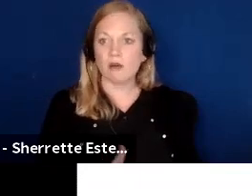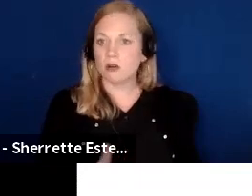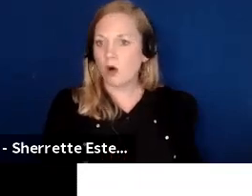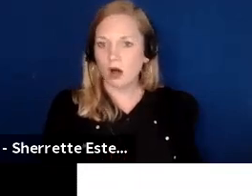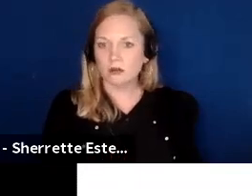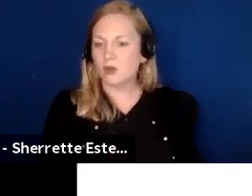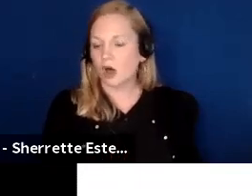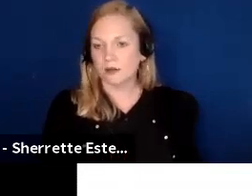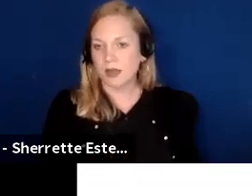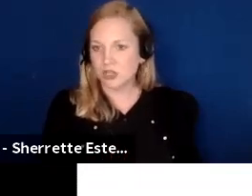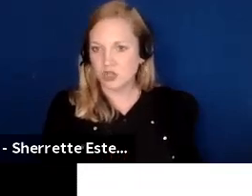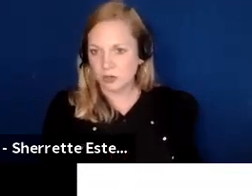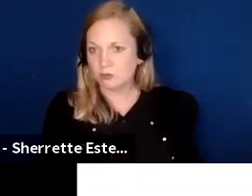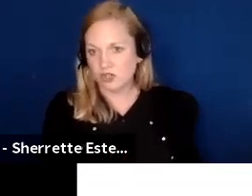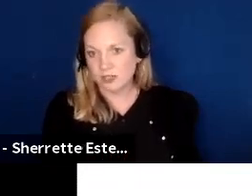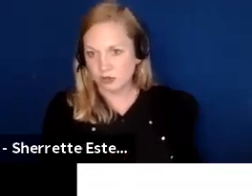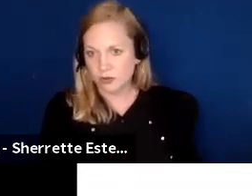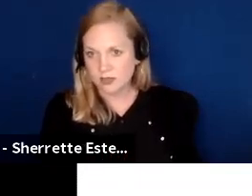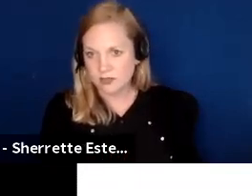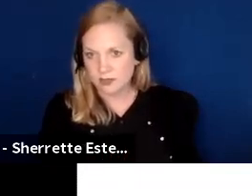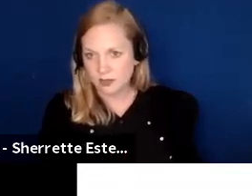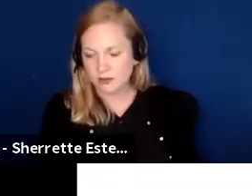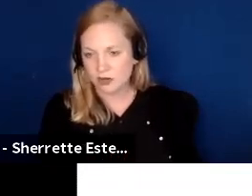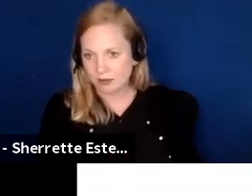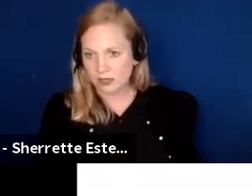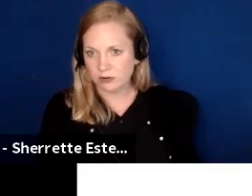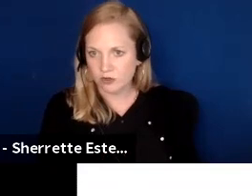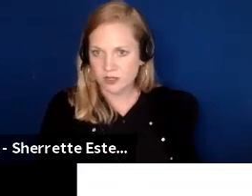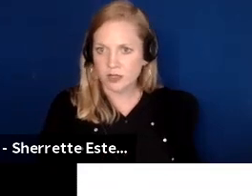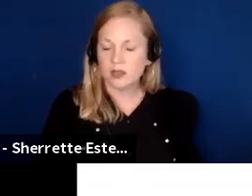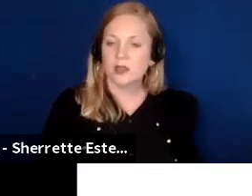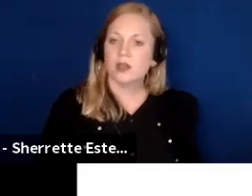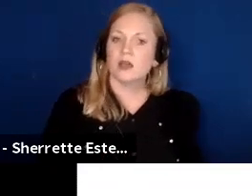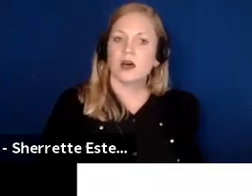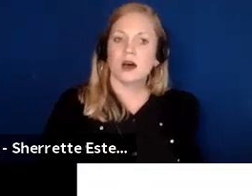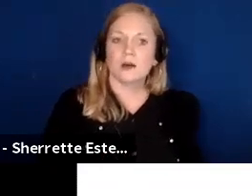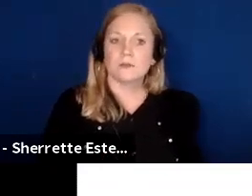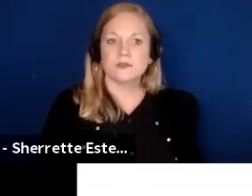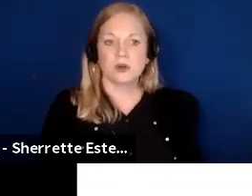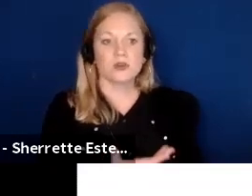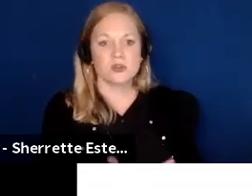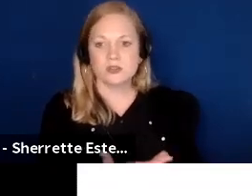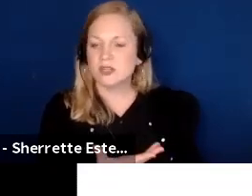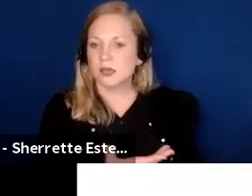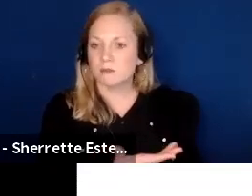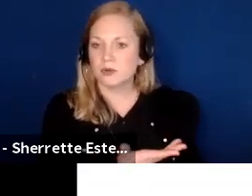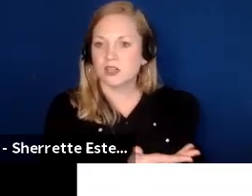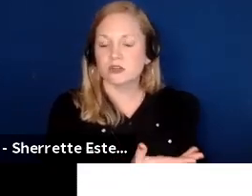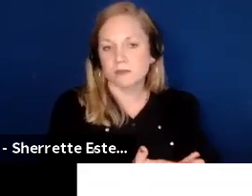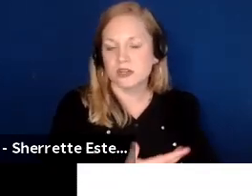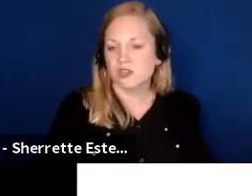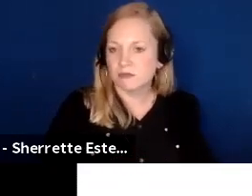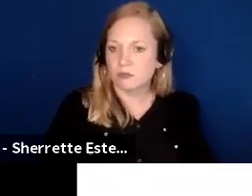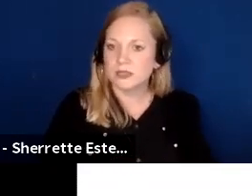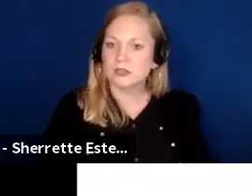go out on a walk on H Street, which is here in Northeast DC near Gallaudet University. So I want you to just take